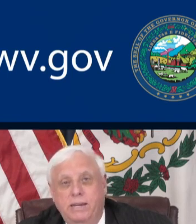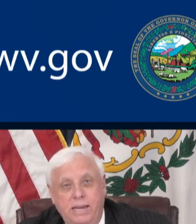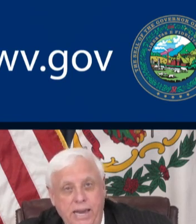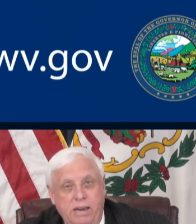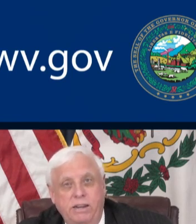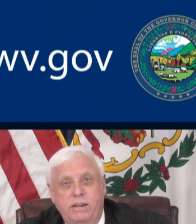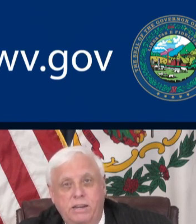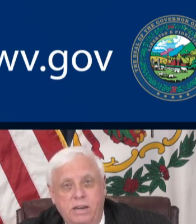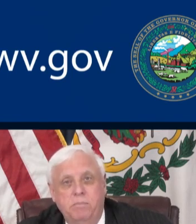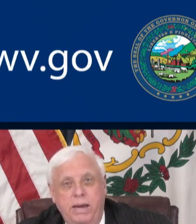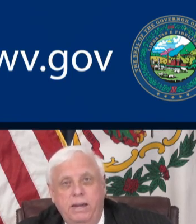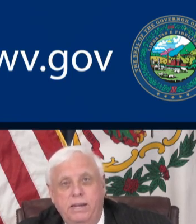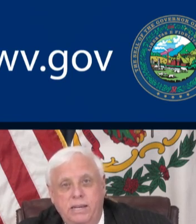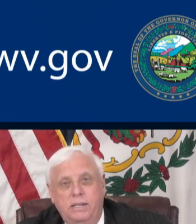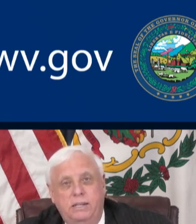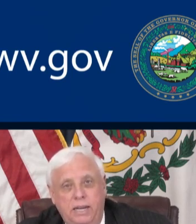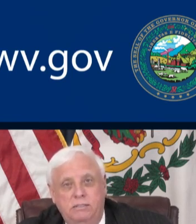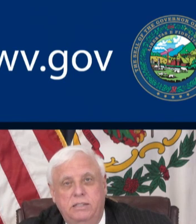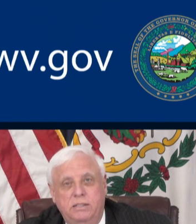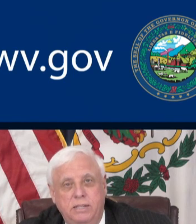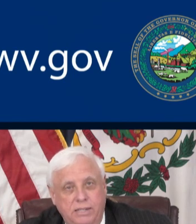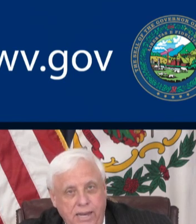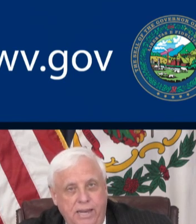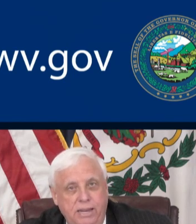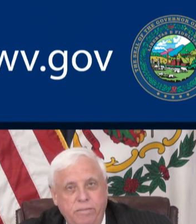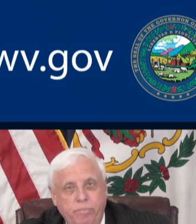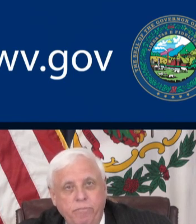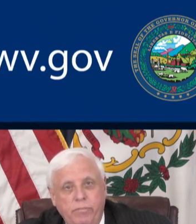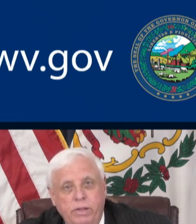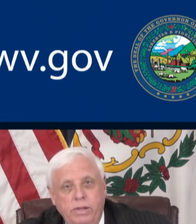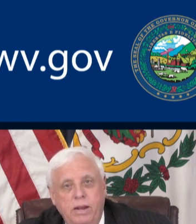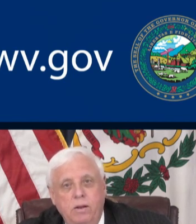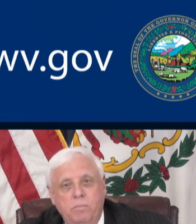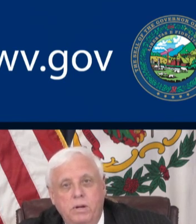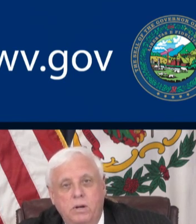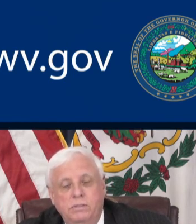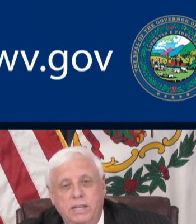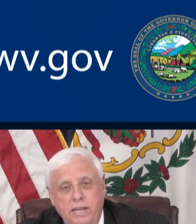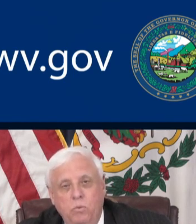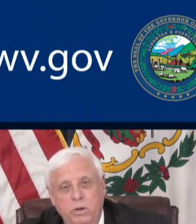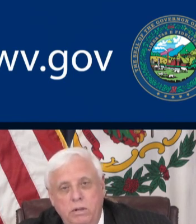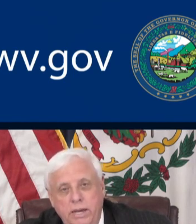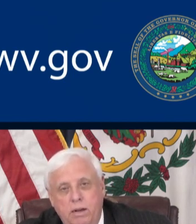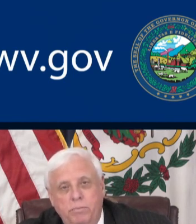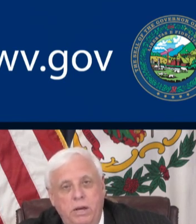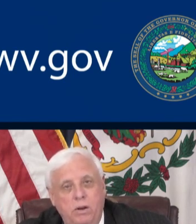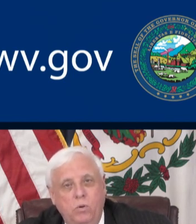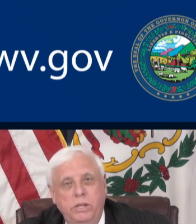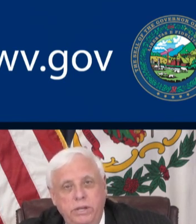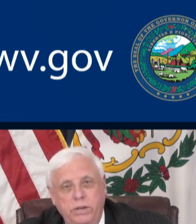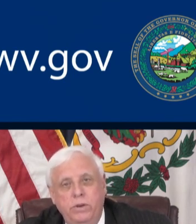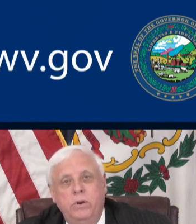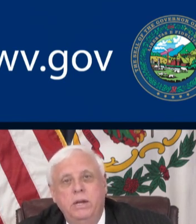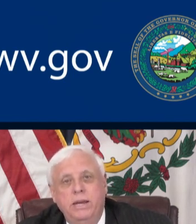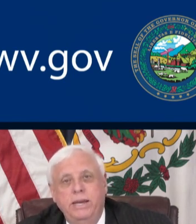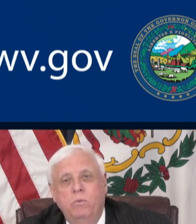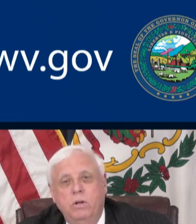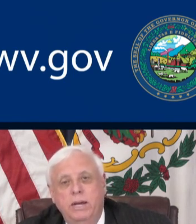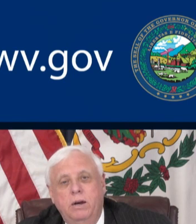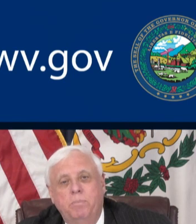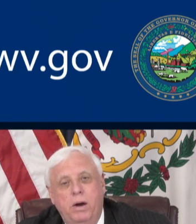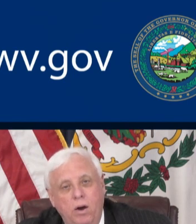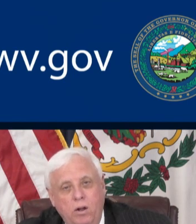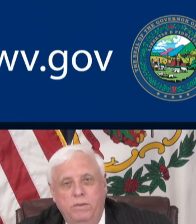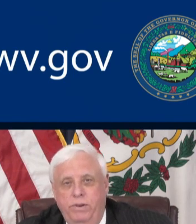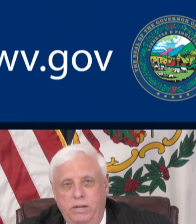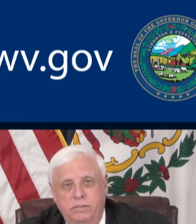in the county to come out and get tested today, because it will help not only you, it will